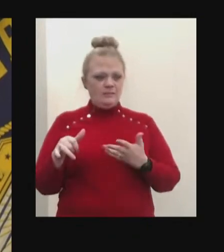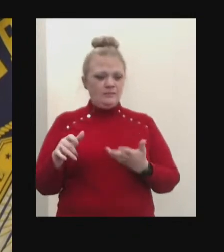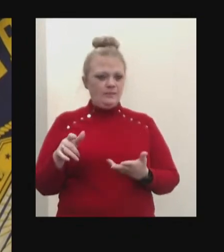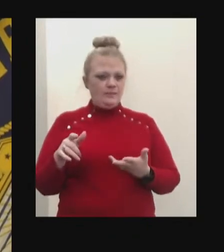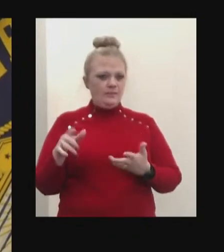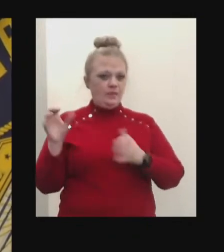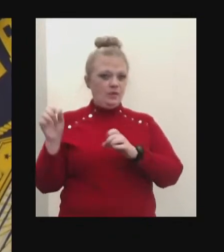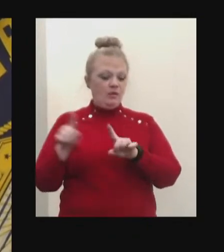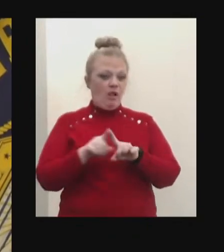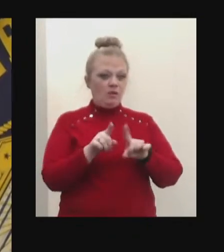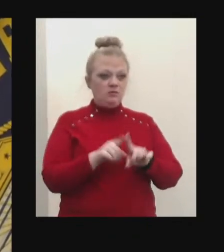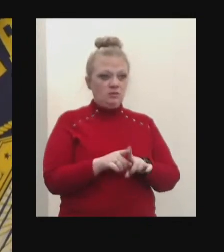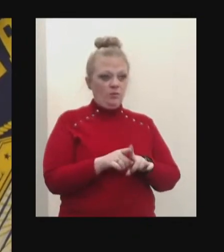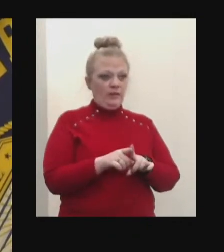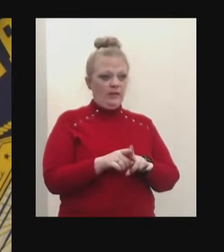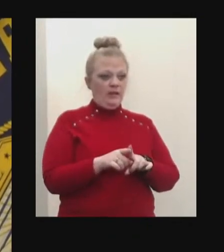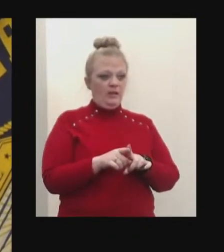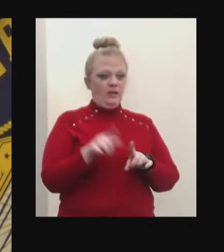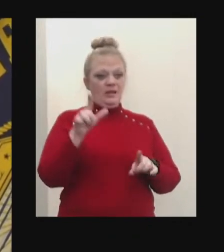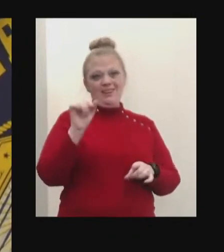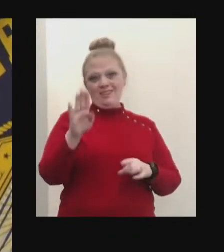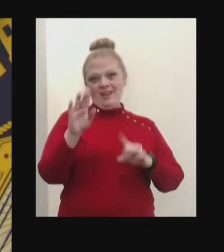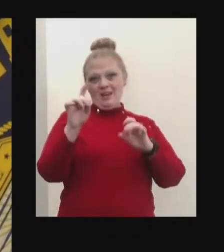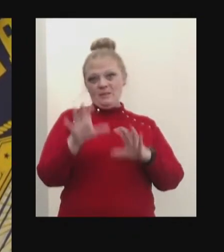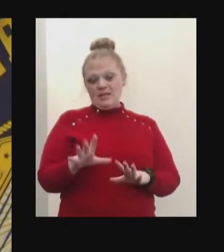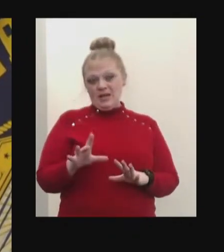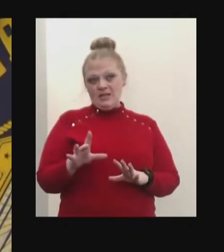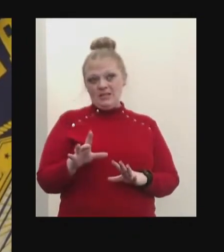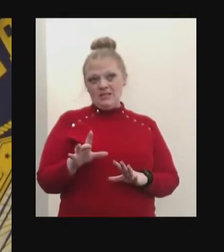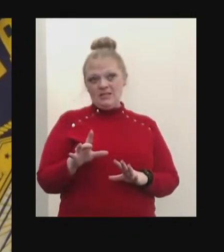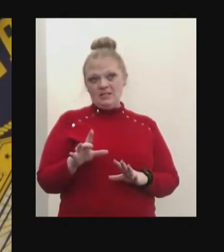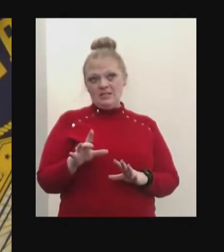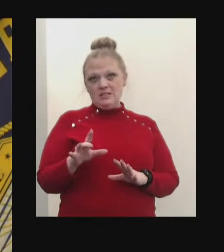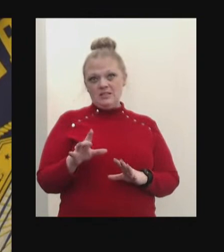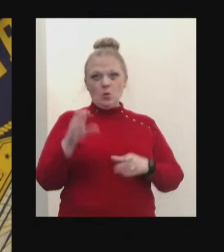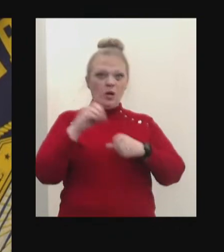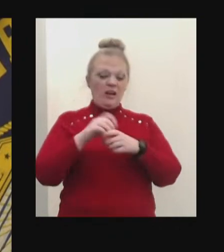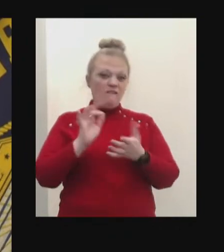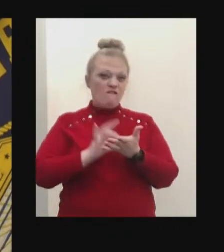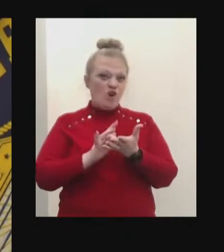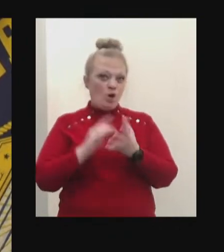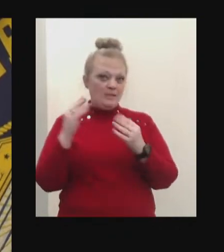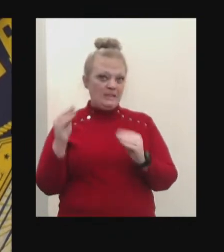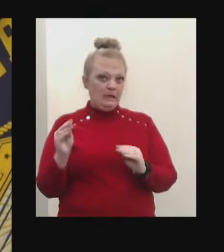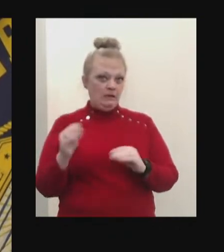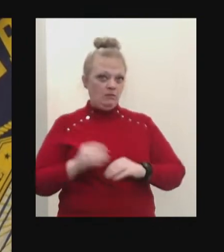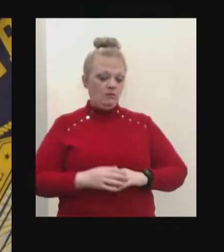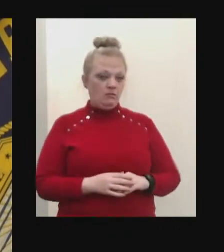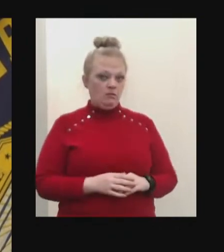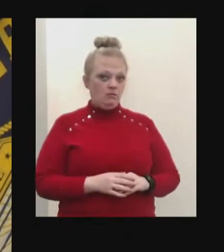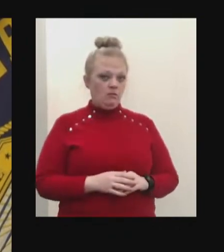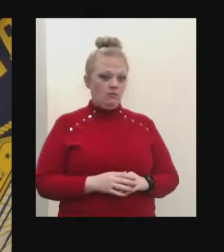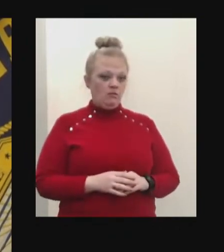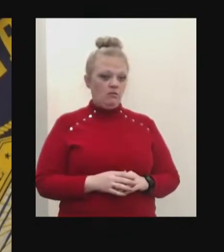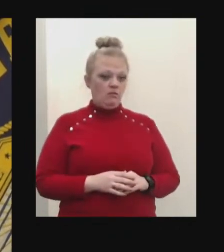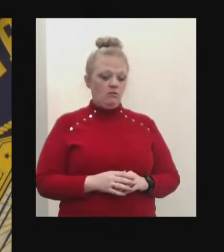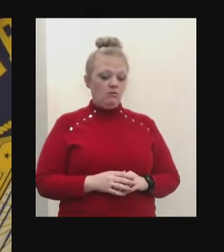be a laboratory test, or it could be done at a pharmacy. That is what